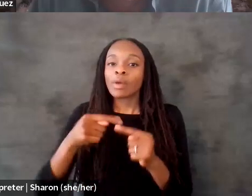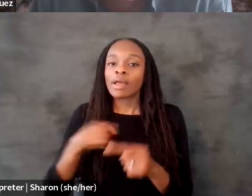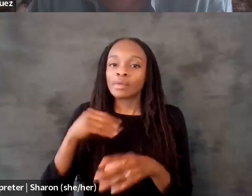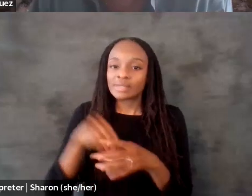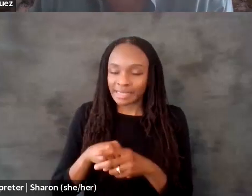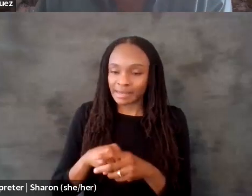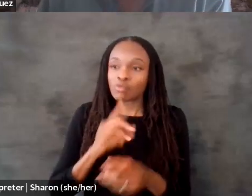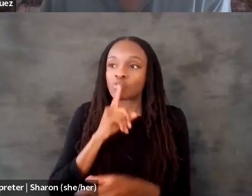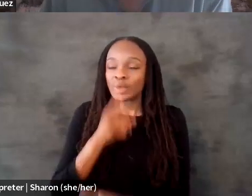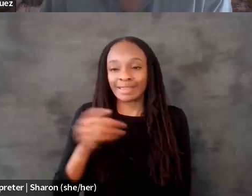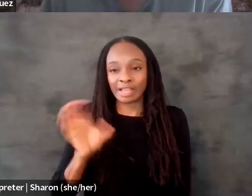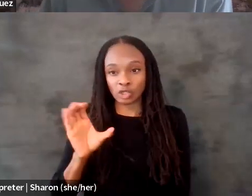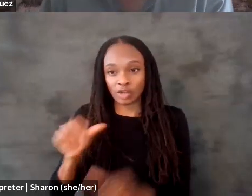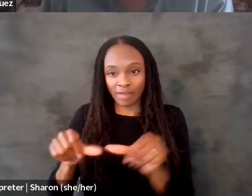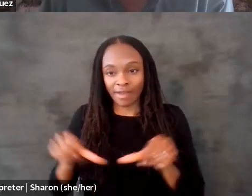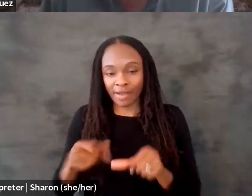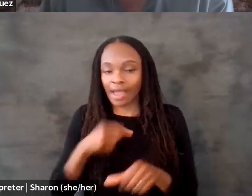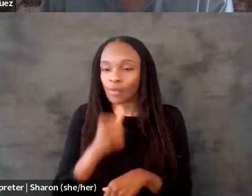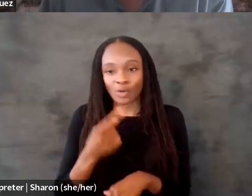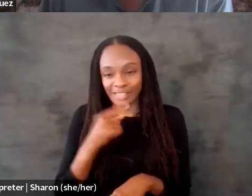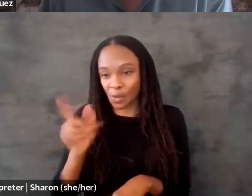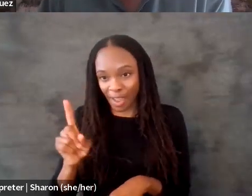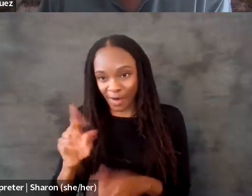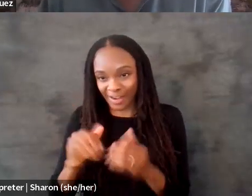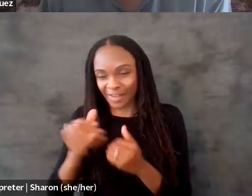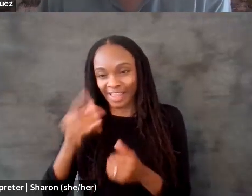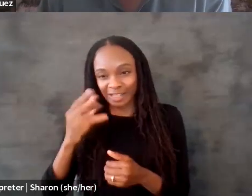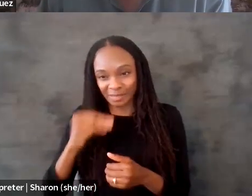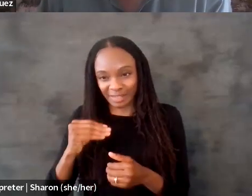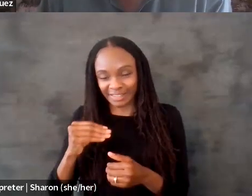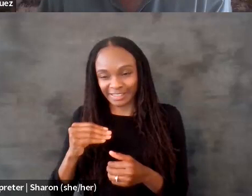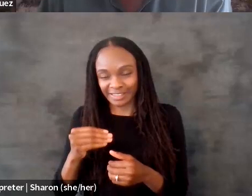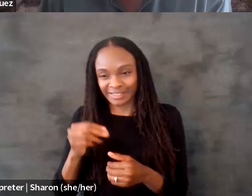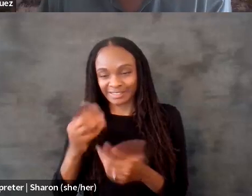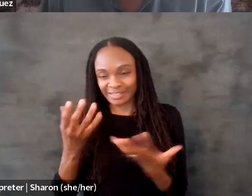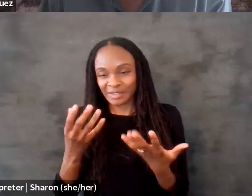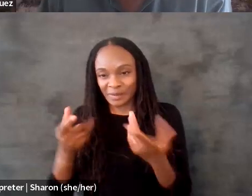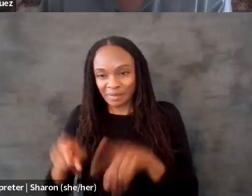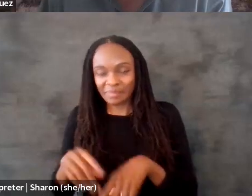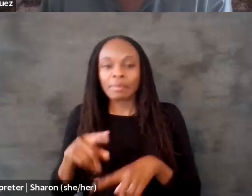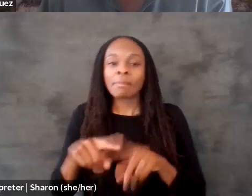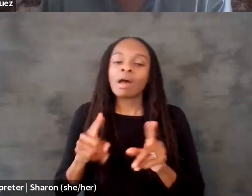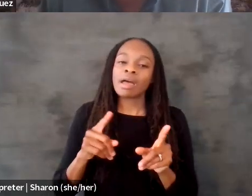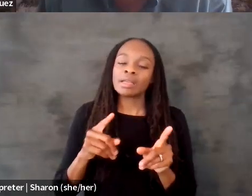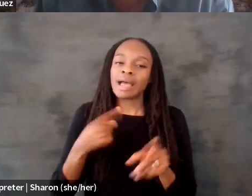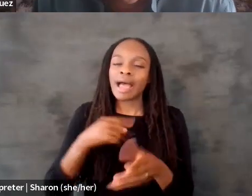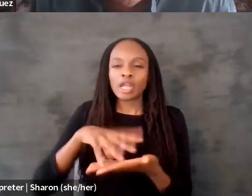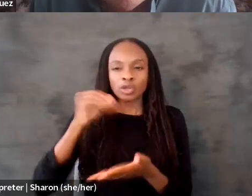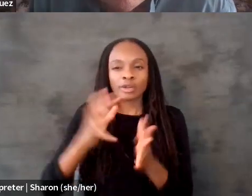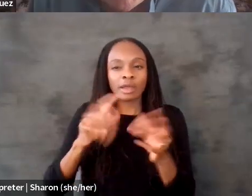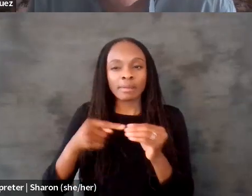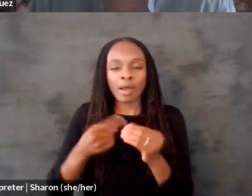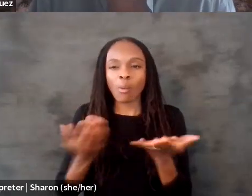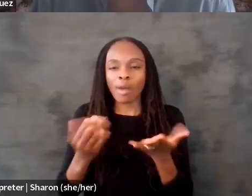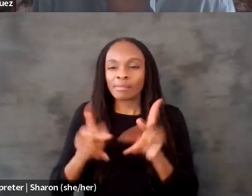say where and how that experience went, but I learned a lot about why people think the way they do. Did I agree?